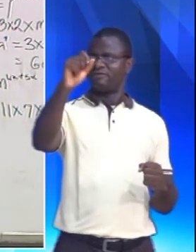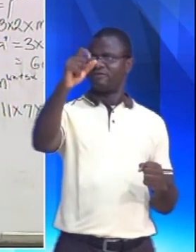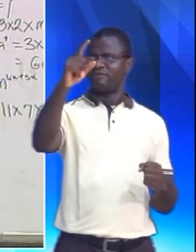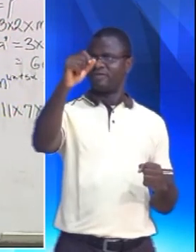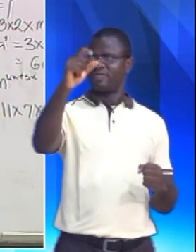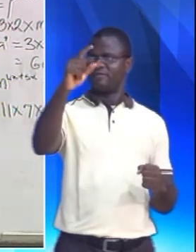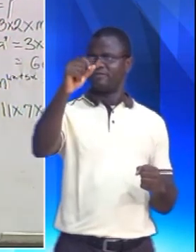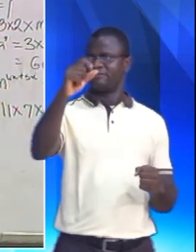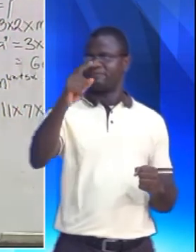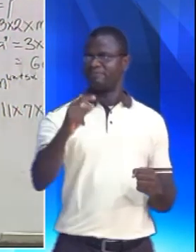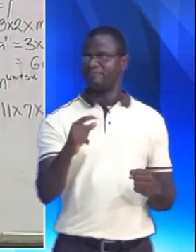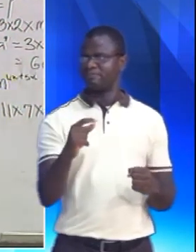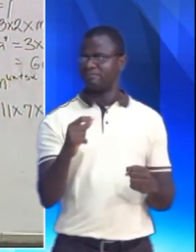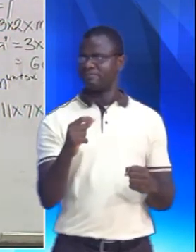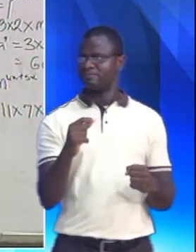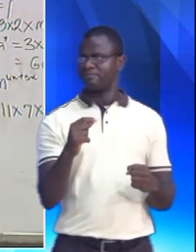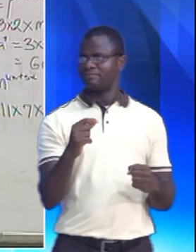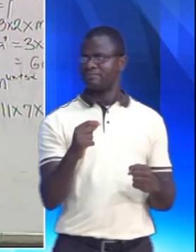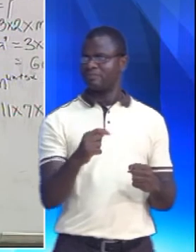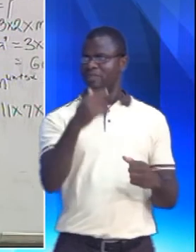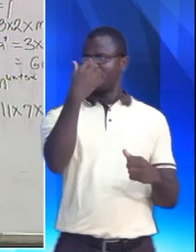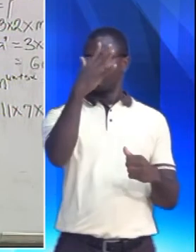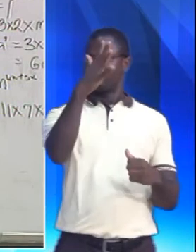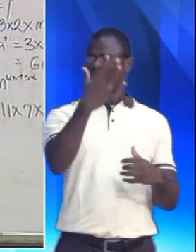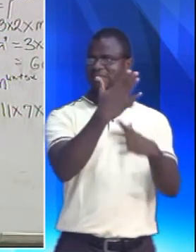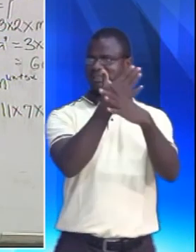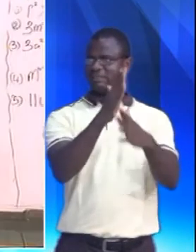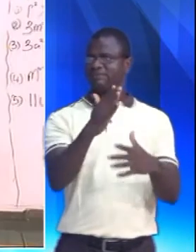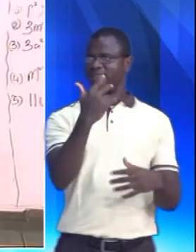of what? 11. Now, viewers at home,